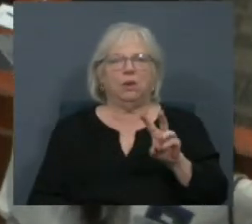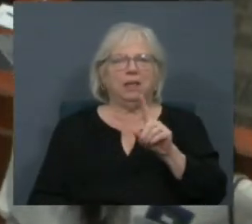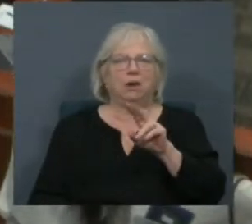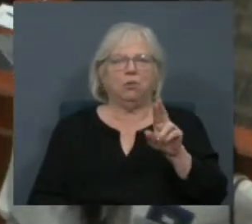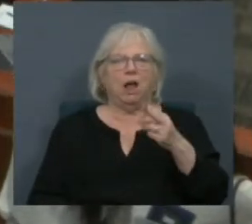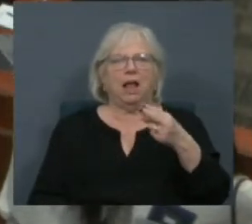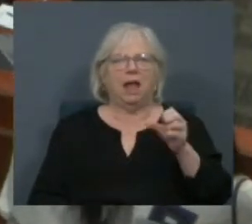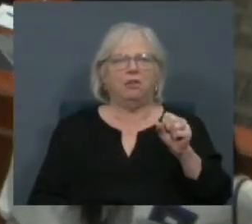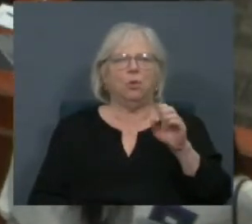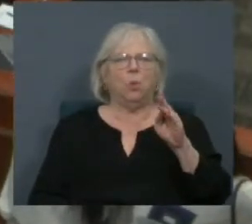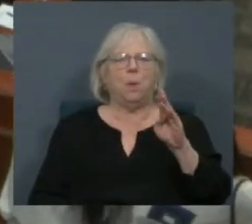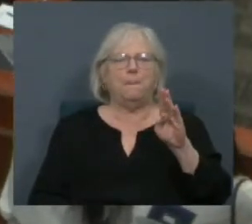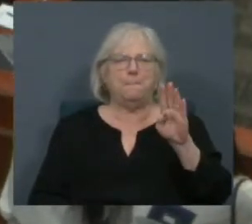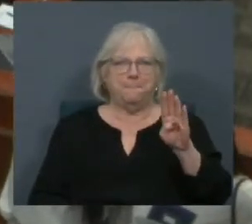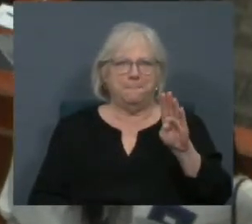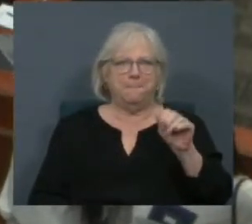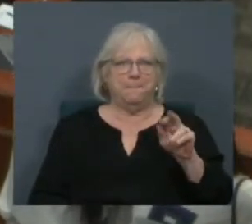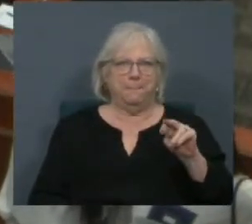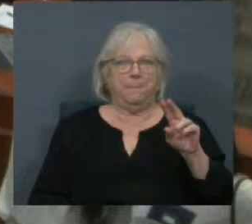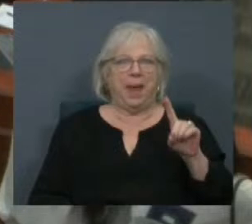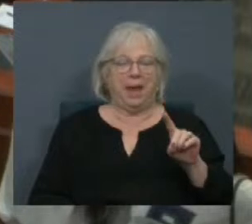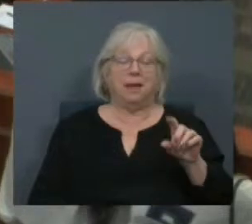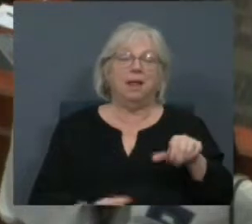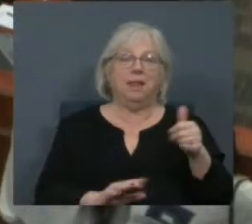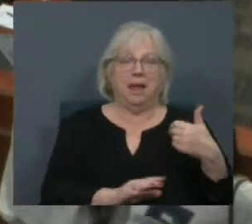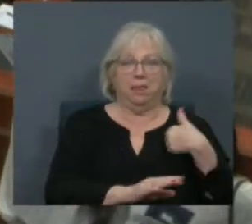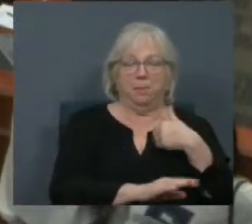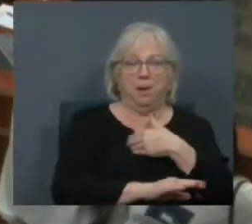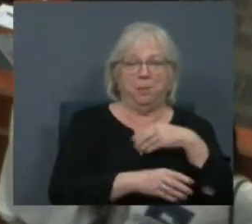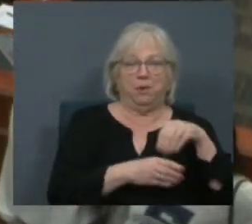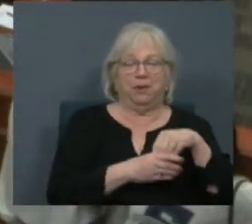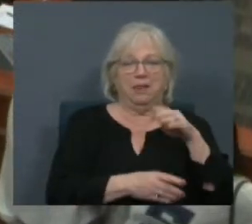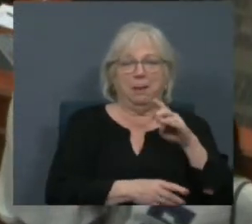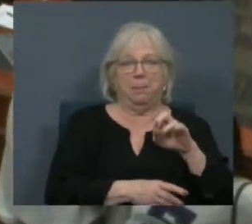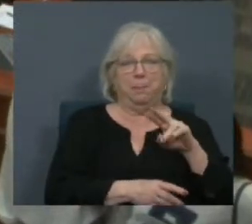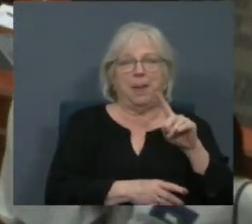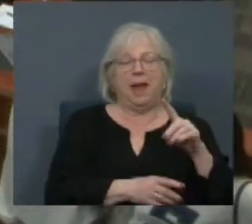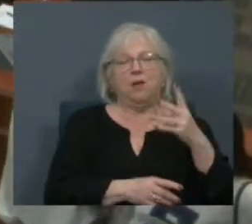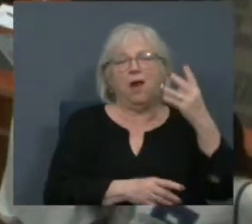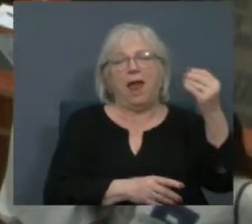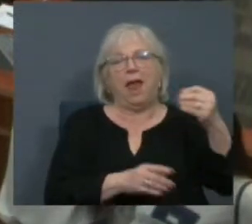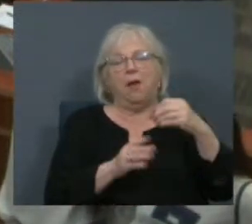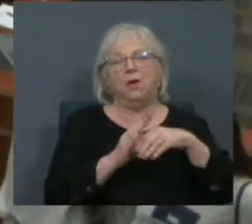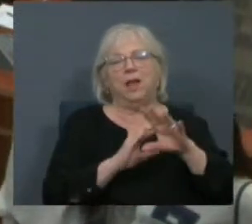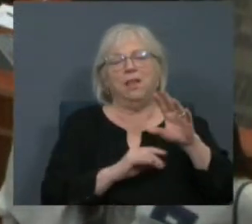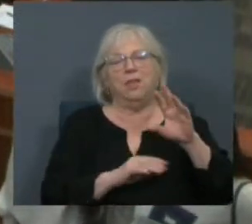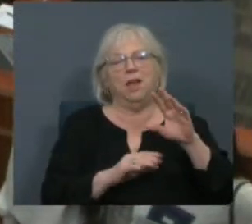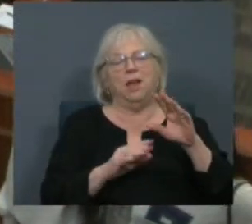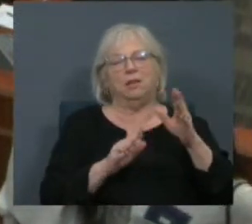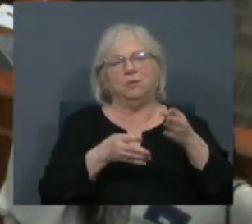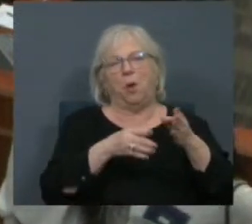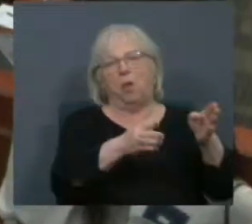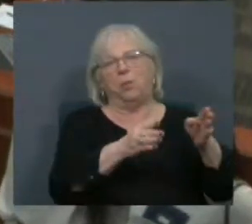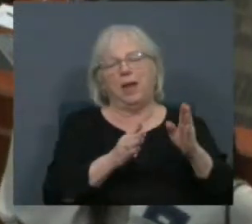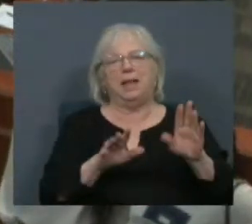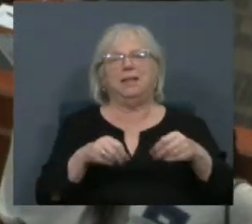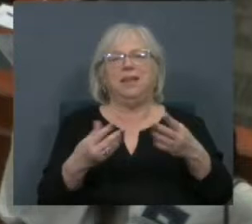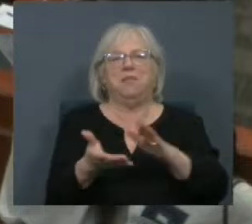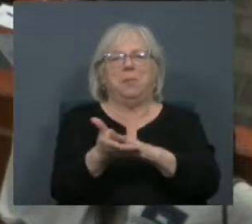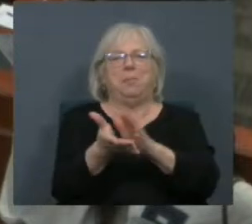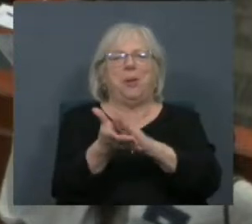Rock High School Band. The remaining members of the band, they are out in the City Hall Rotunda. Let's give them all a round of applause.